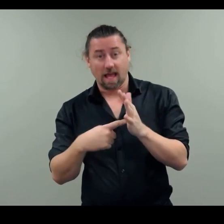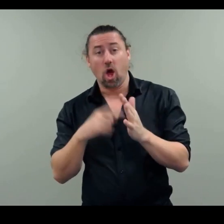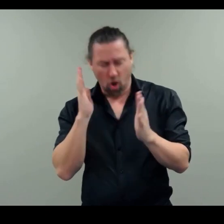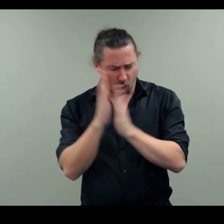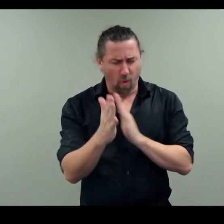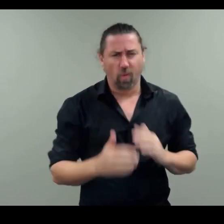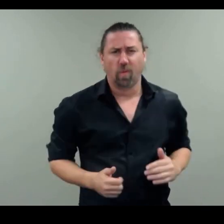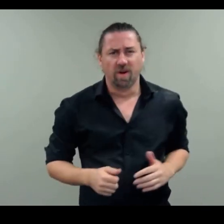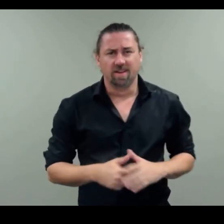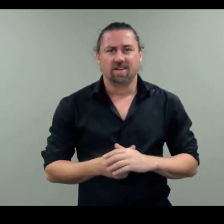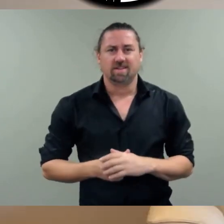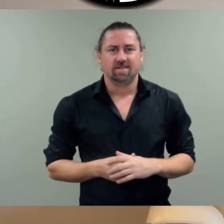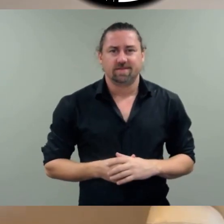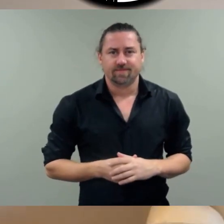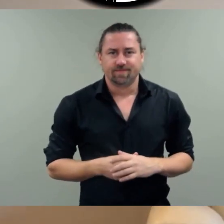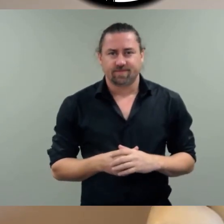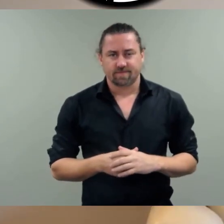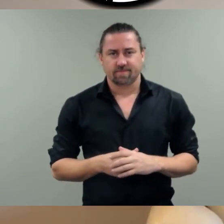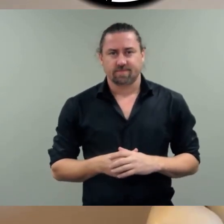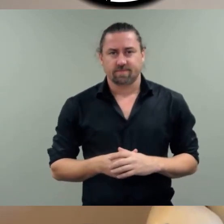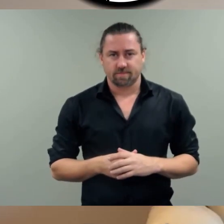Second set ready. Let's go.